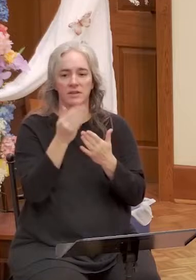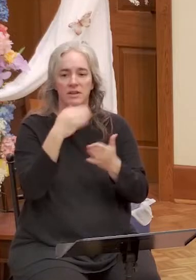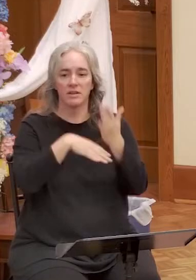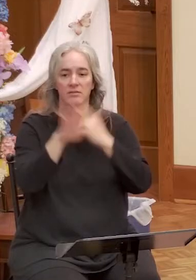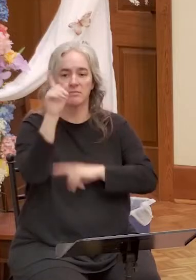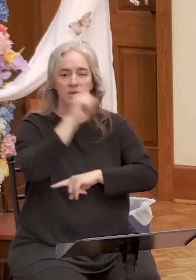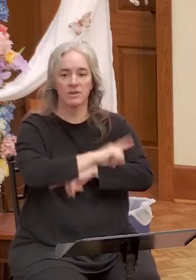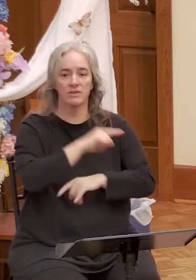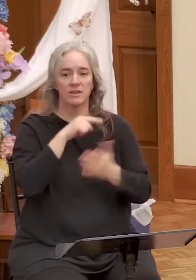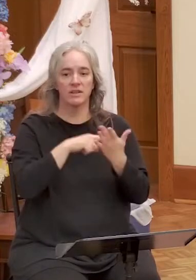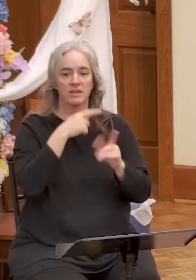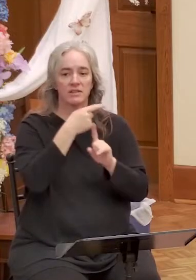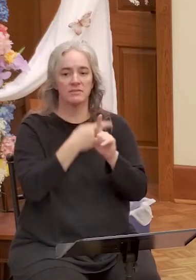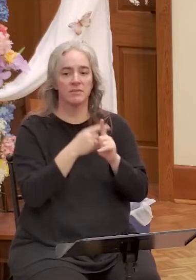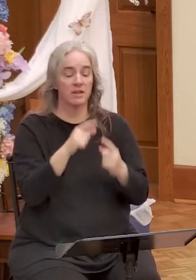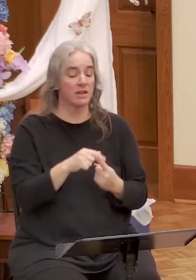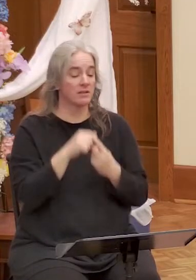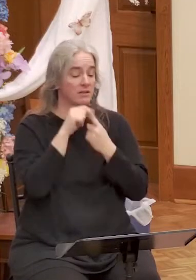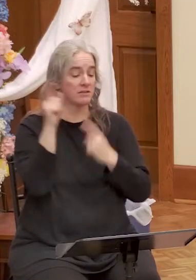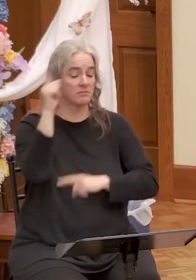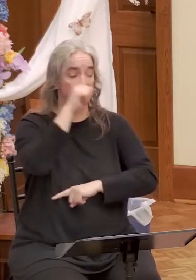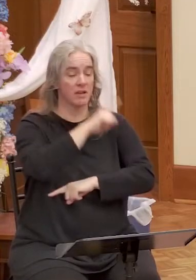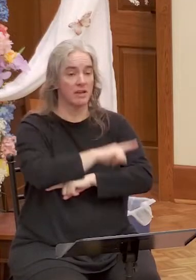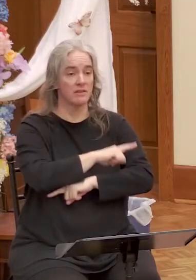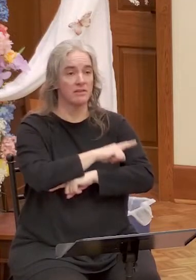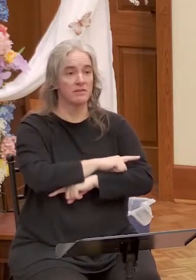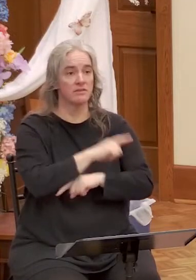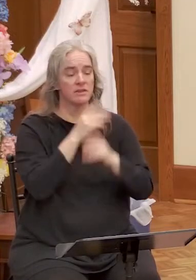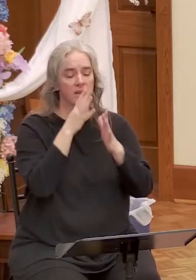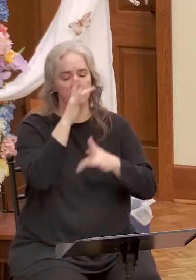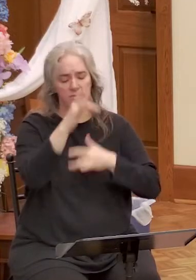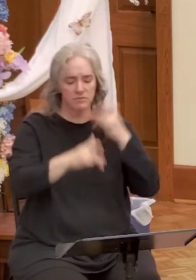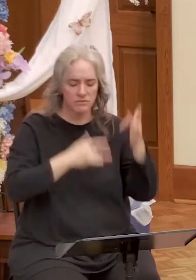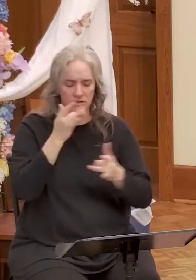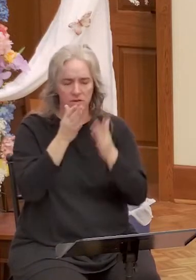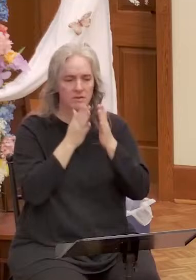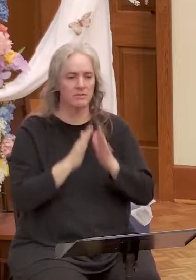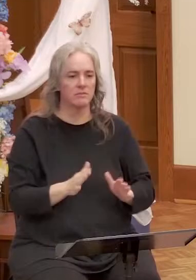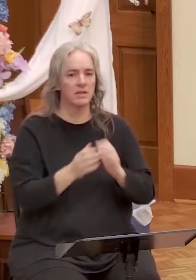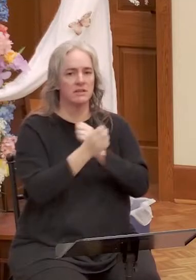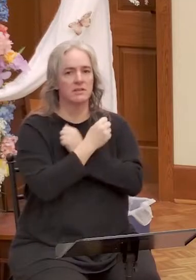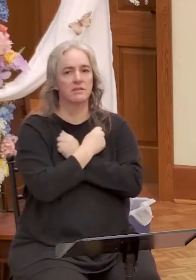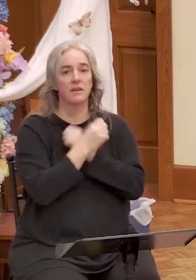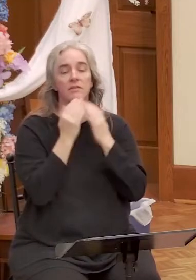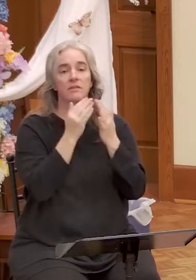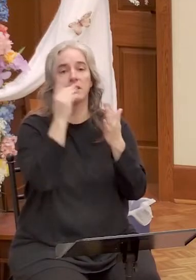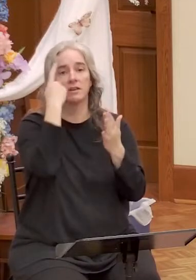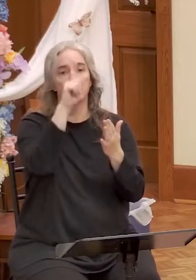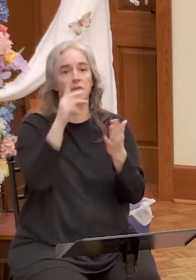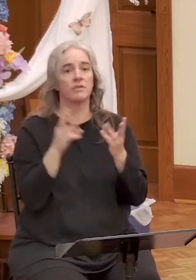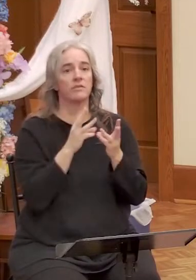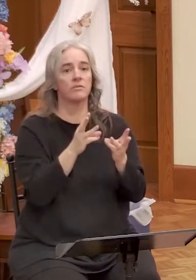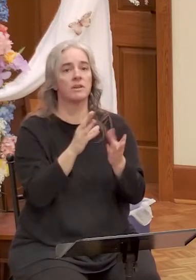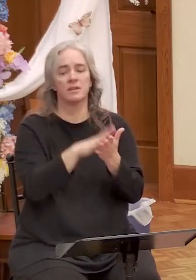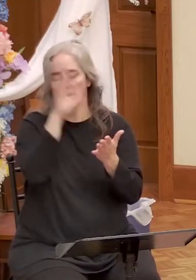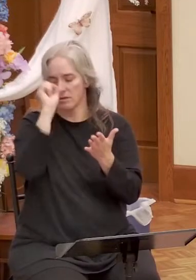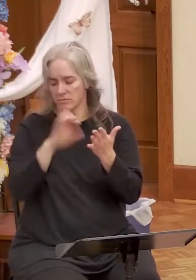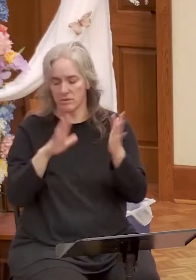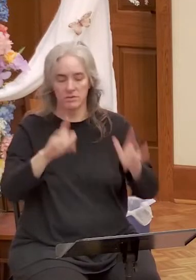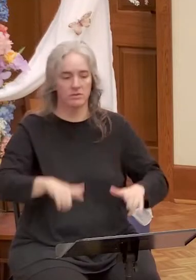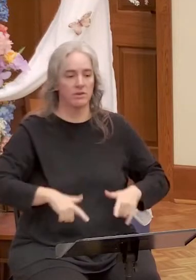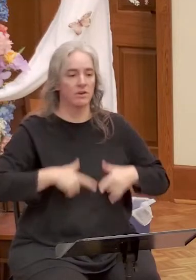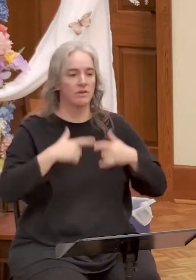filled with joy and peace and love, and we are grateful for the ways that they enrich our lives and pray for their year ahead